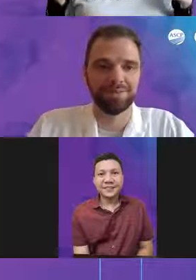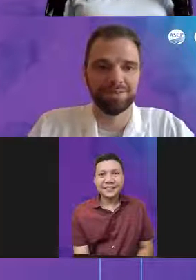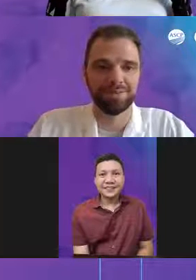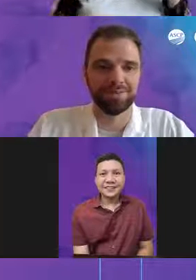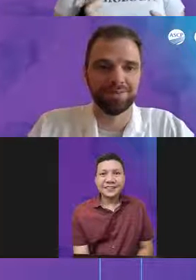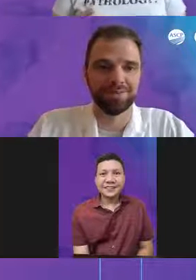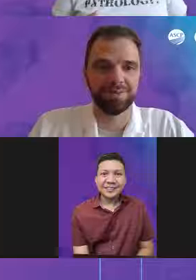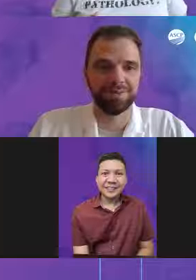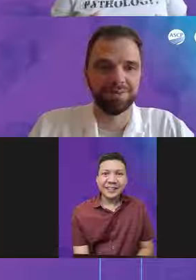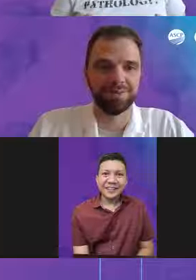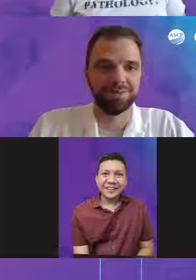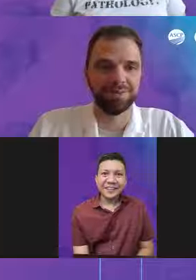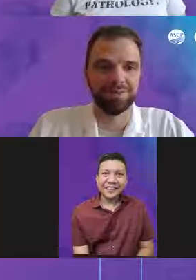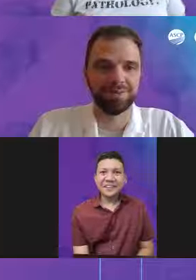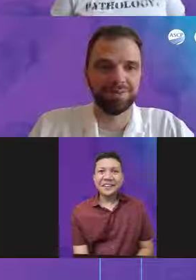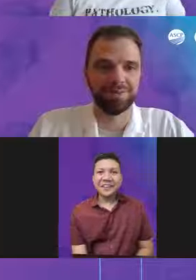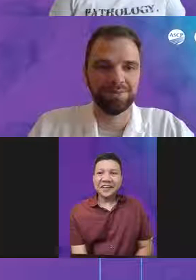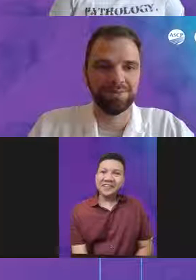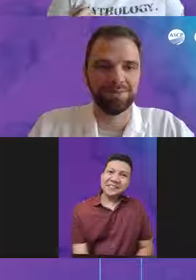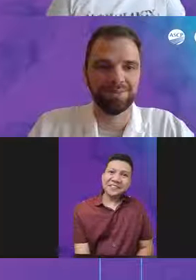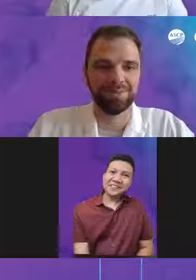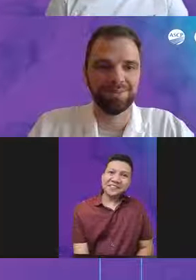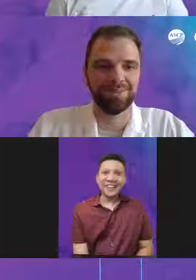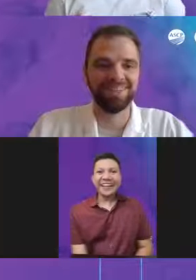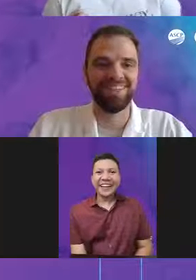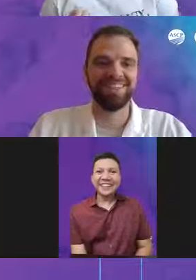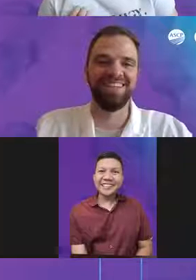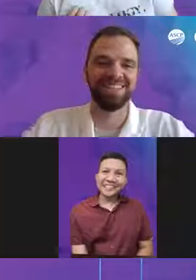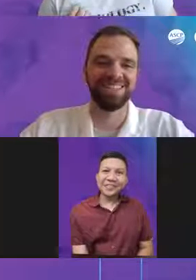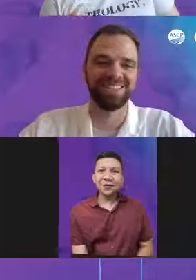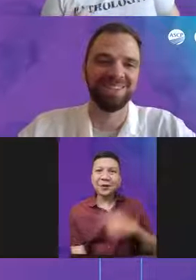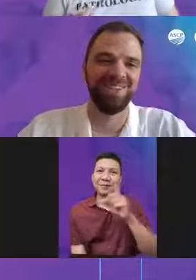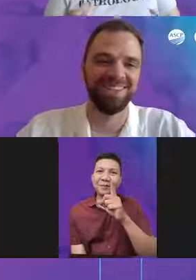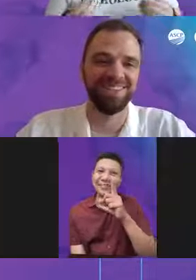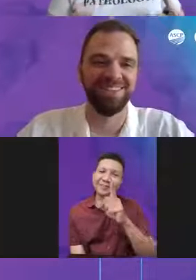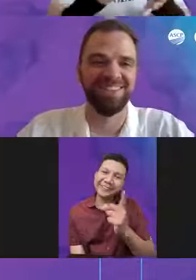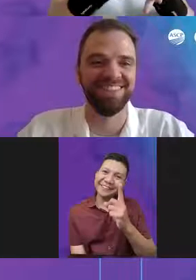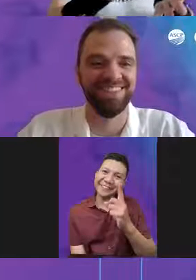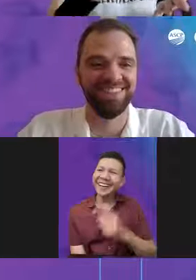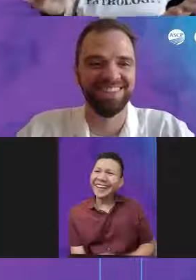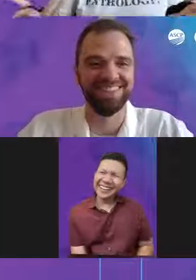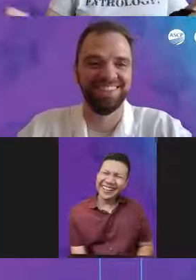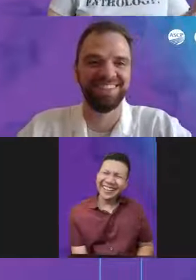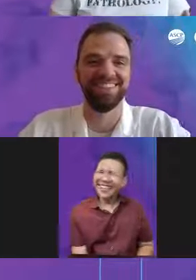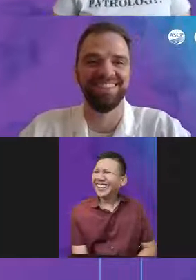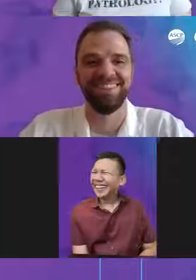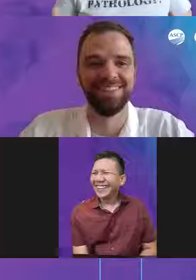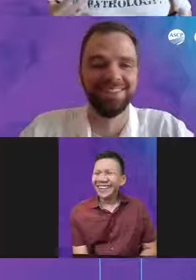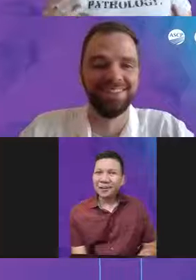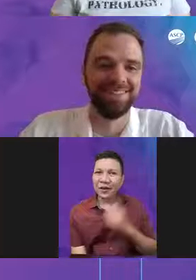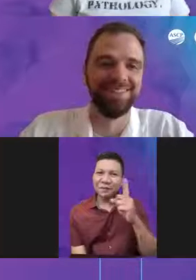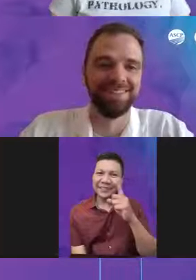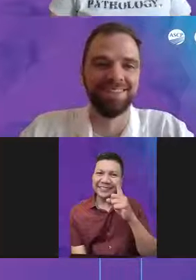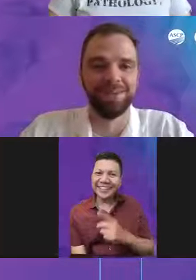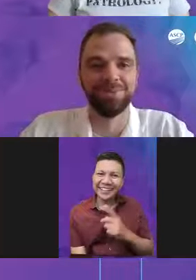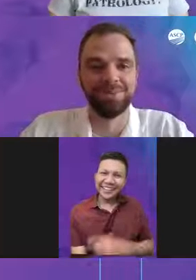gosh, it's an RBC remnant. It's not. It's a sickle. One piece of sickle. Yeah, it's a sickle or, you